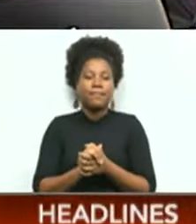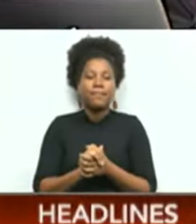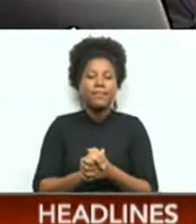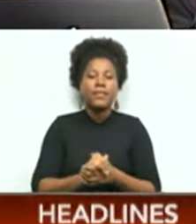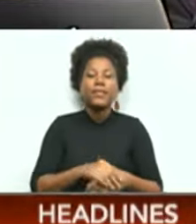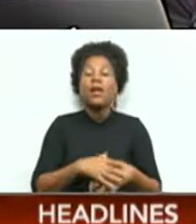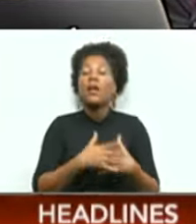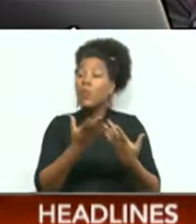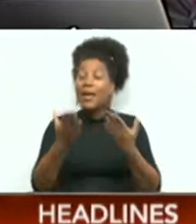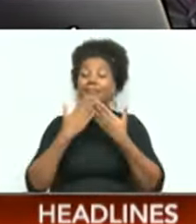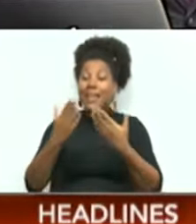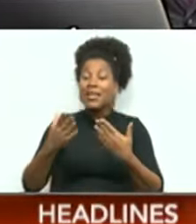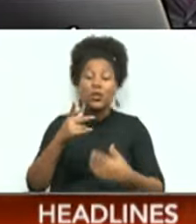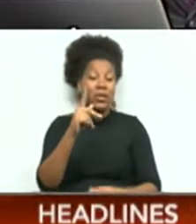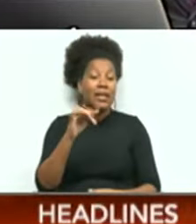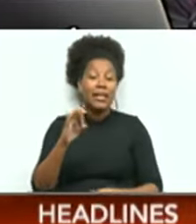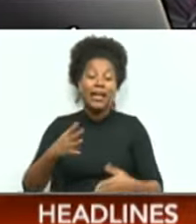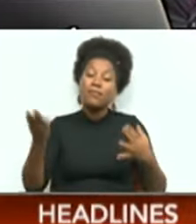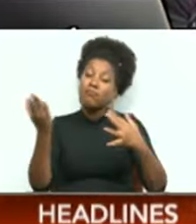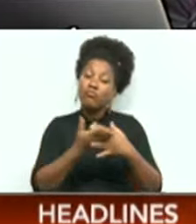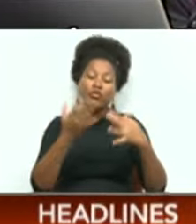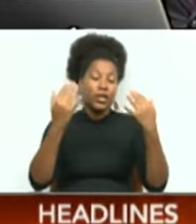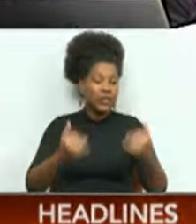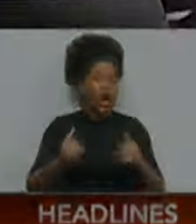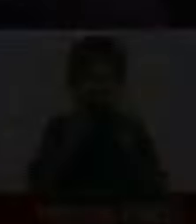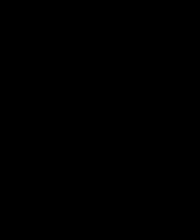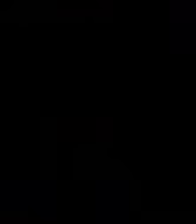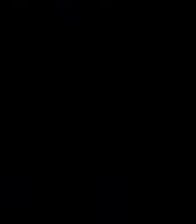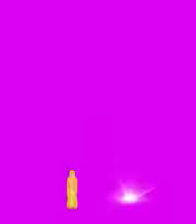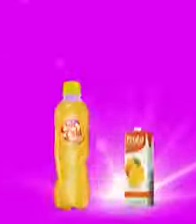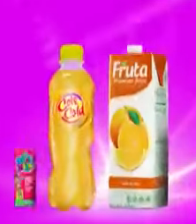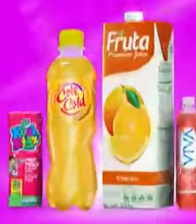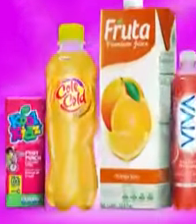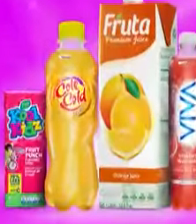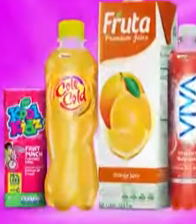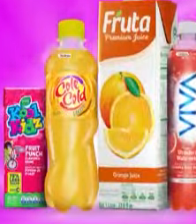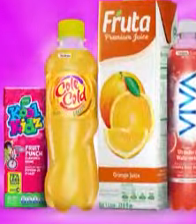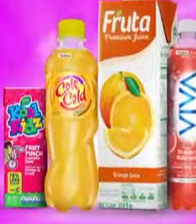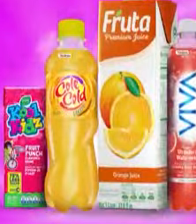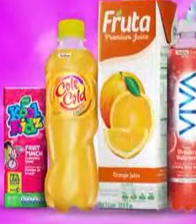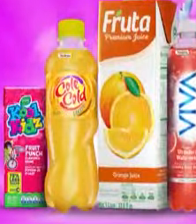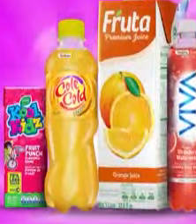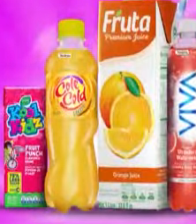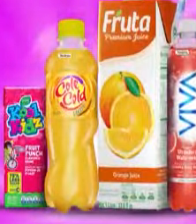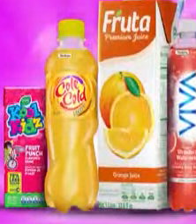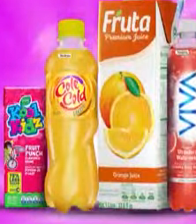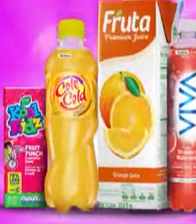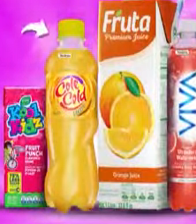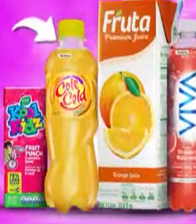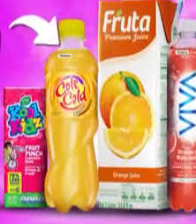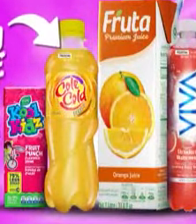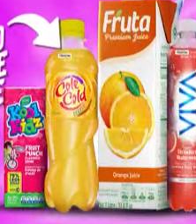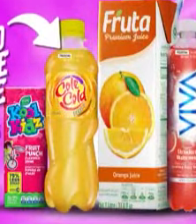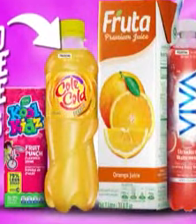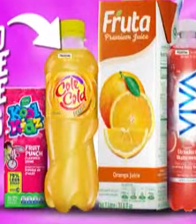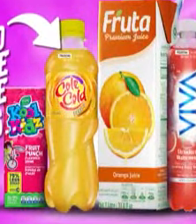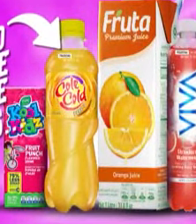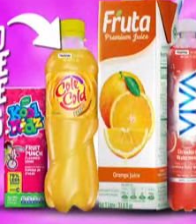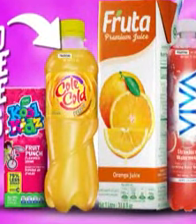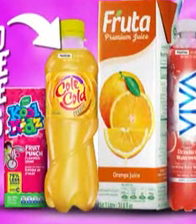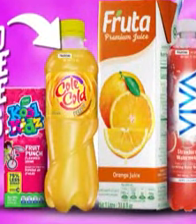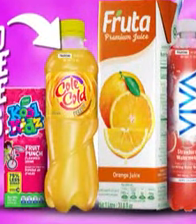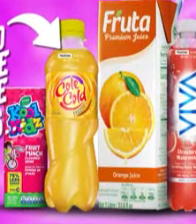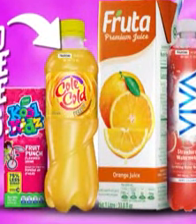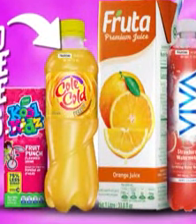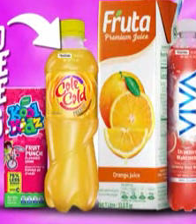All right, thank you so much, Kaleen. Let's take a break. Stay with us. Did the holiday spending put a dent in your cash? Well, hear what. Top